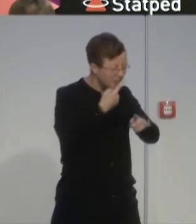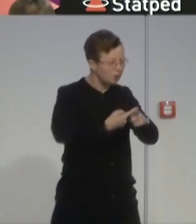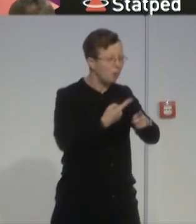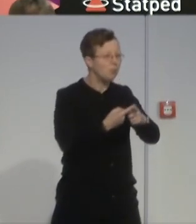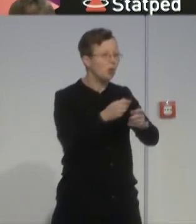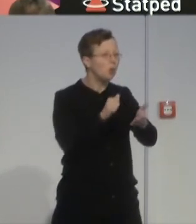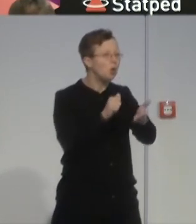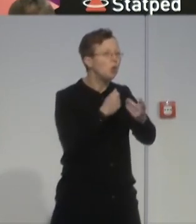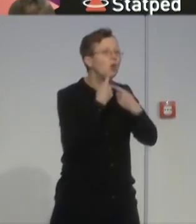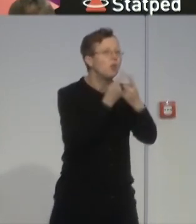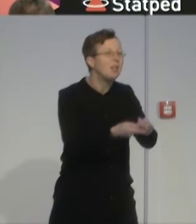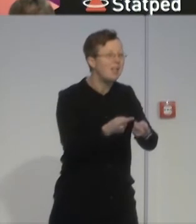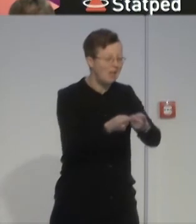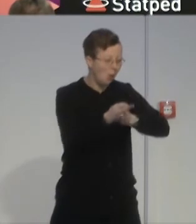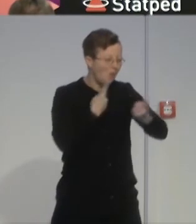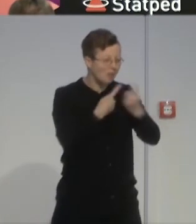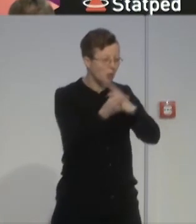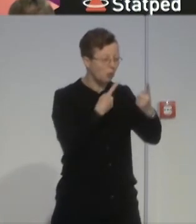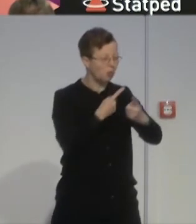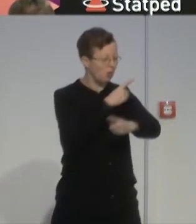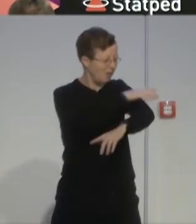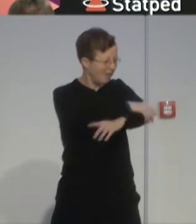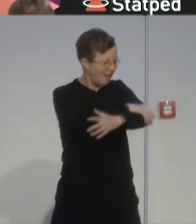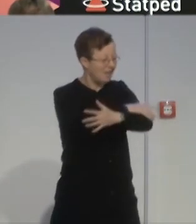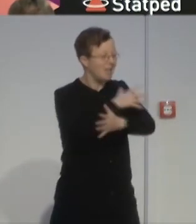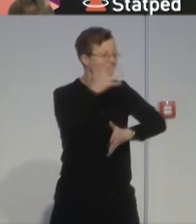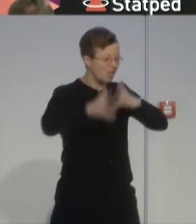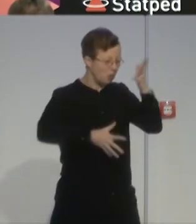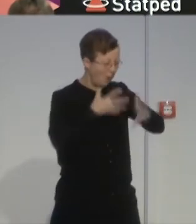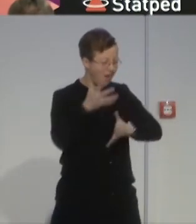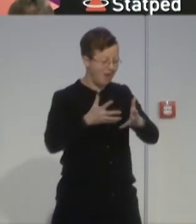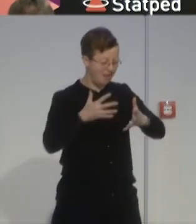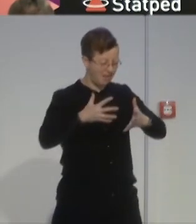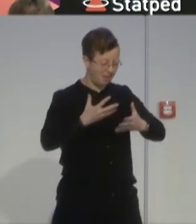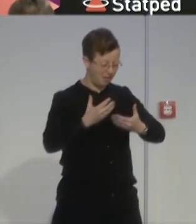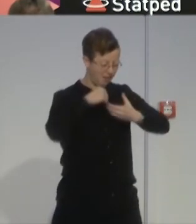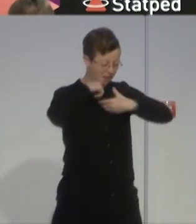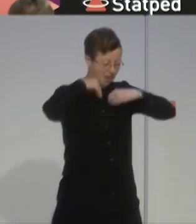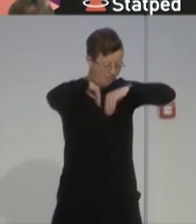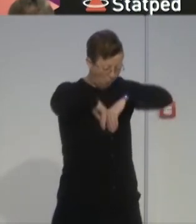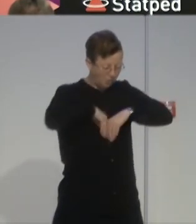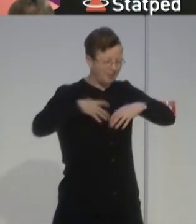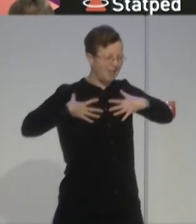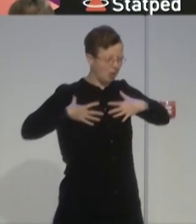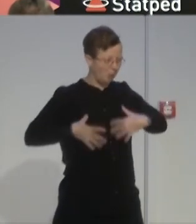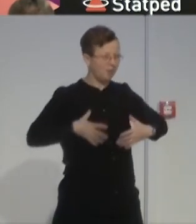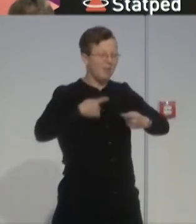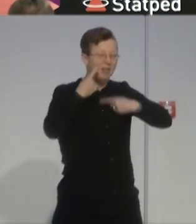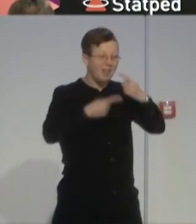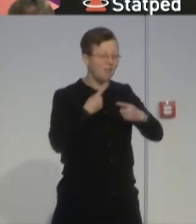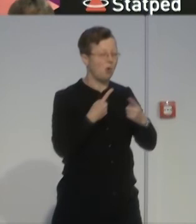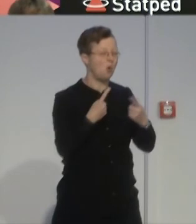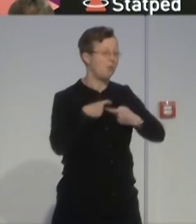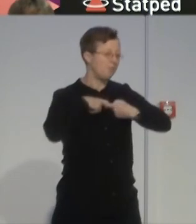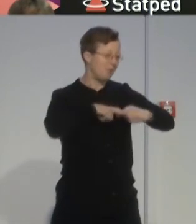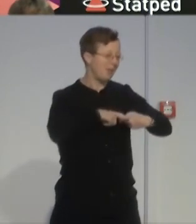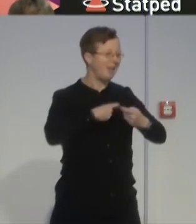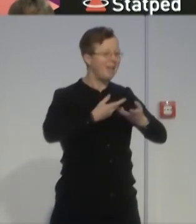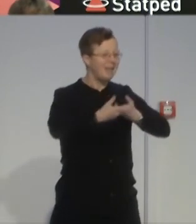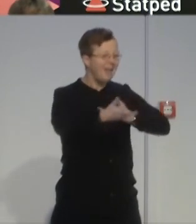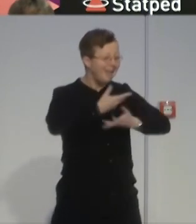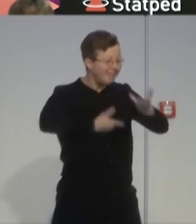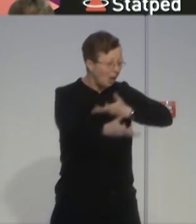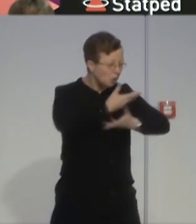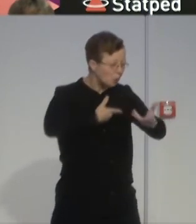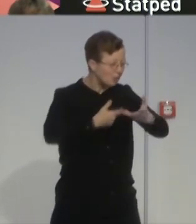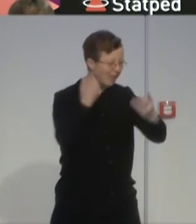conversational interactivity, and they are gestural in origin, narratively embodied and dialogical, and grounded in interactional experience. So we have to